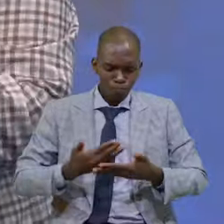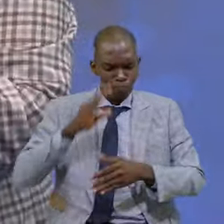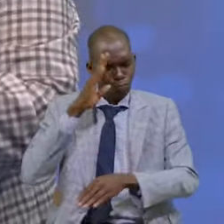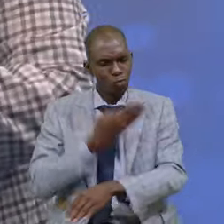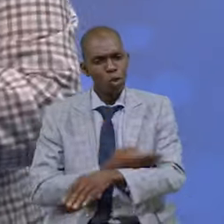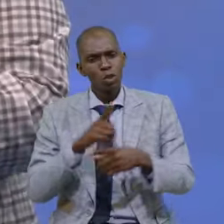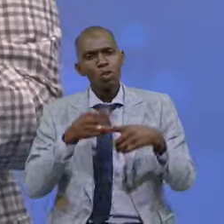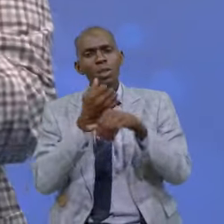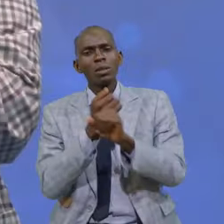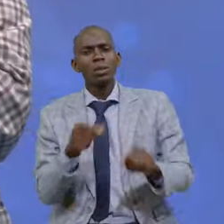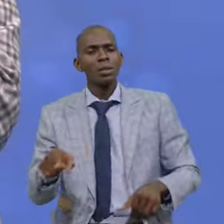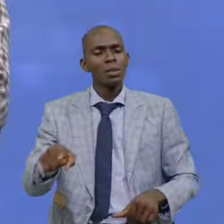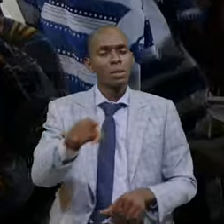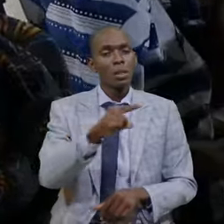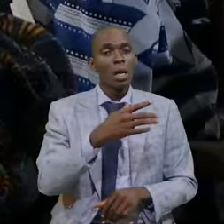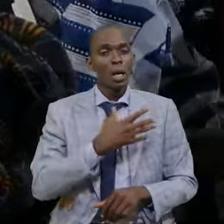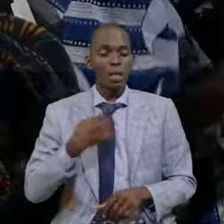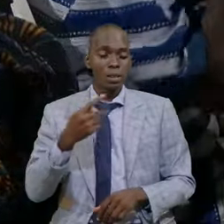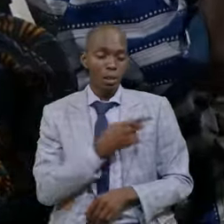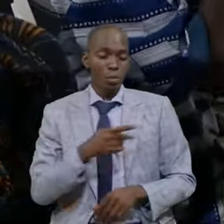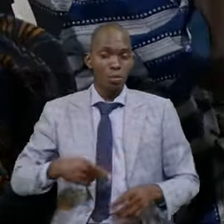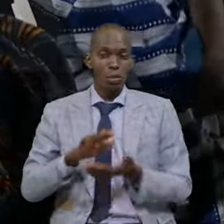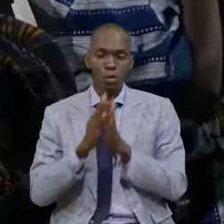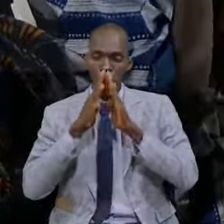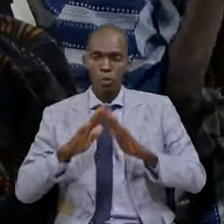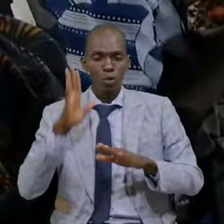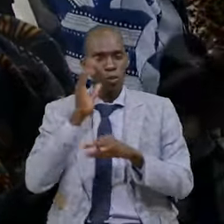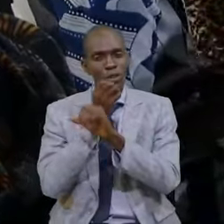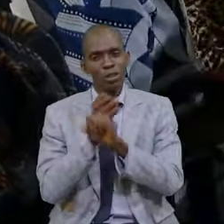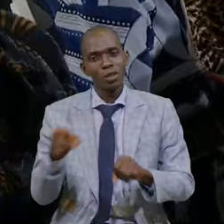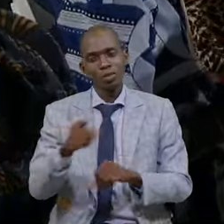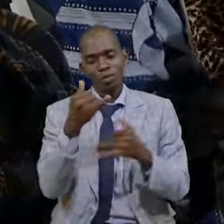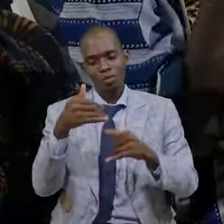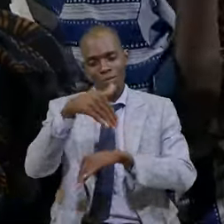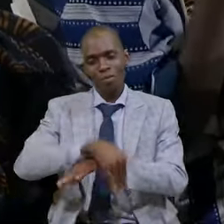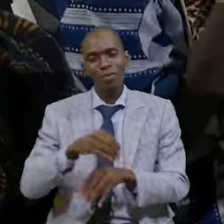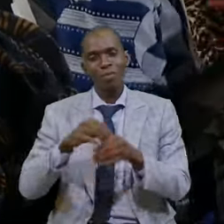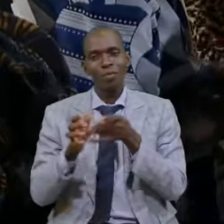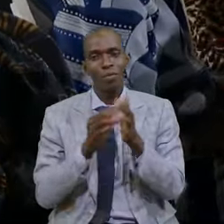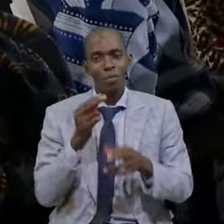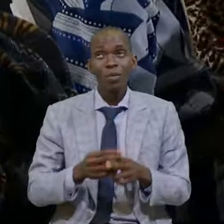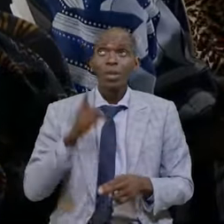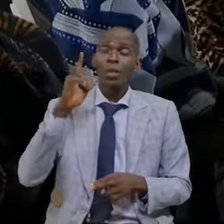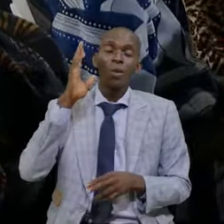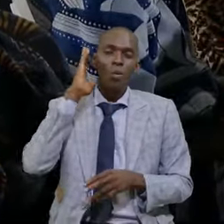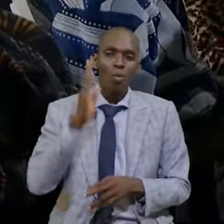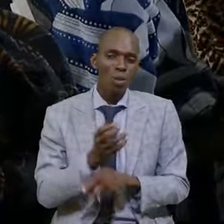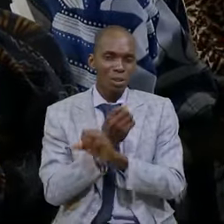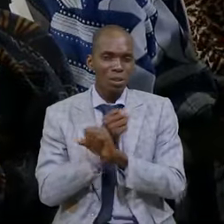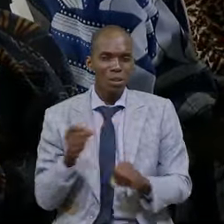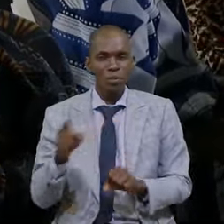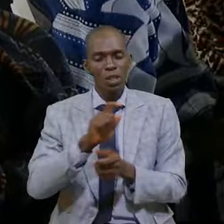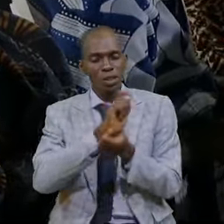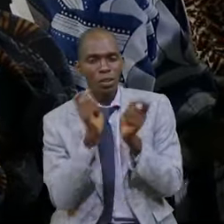the Prince will save you tonight. He'll rescue you. It will turn your life around.